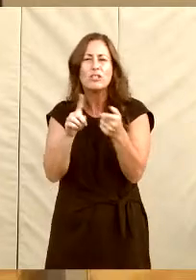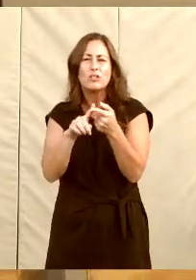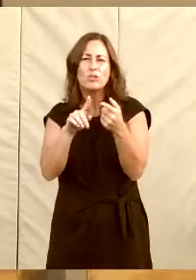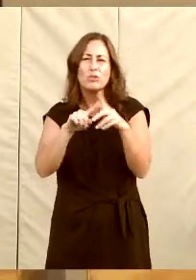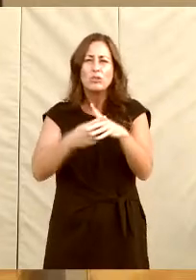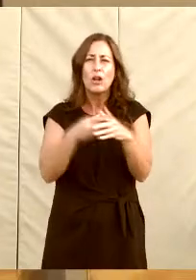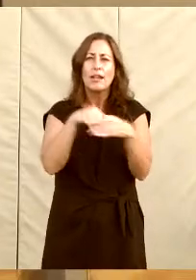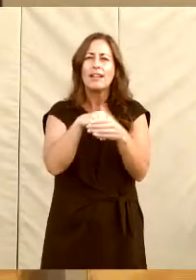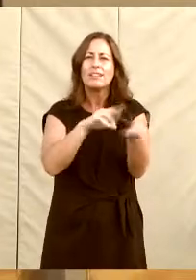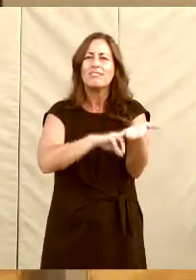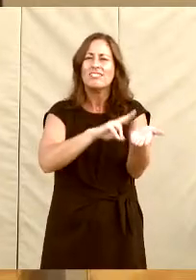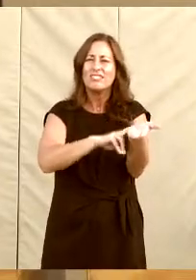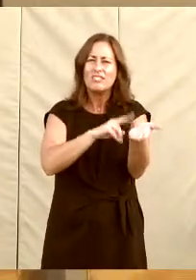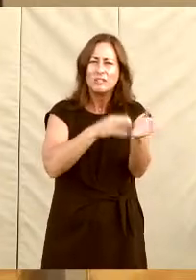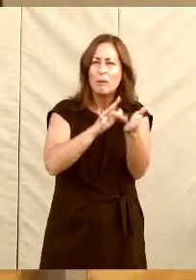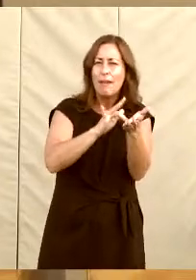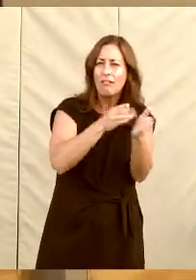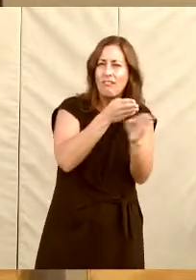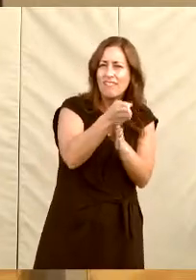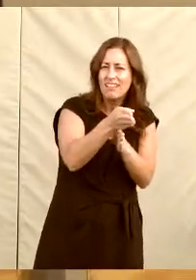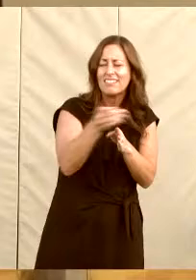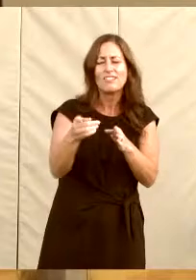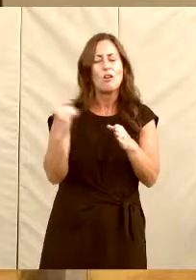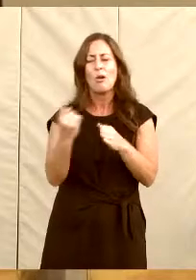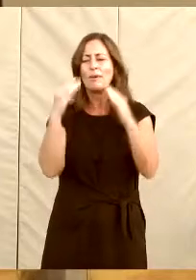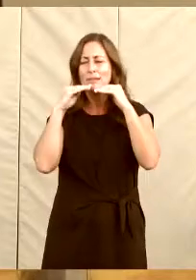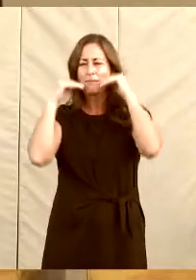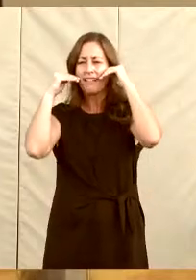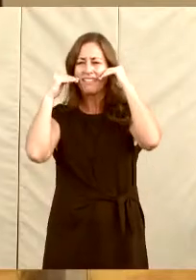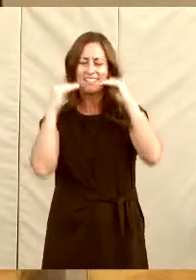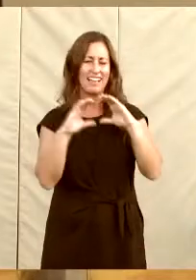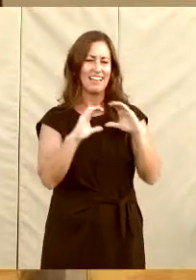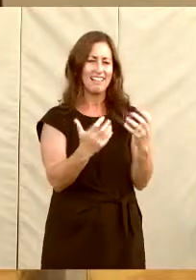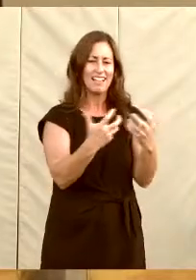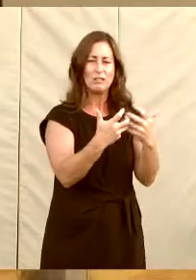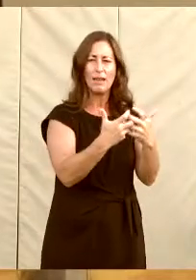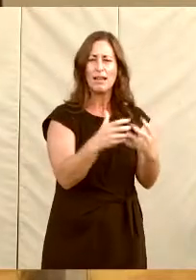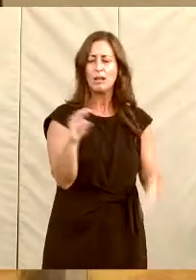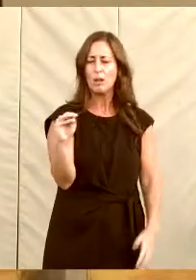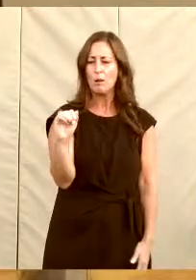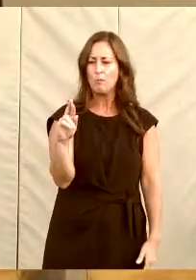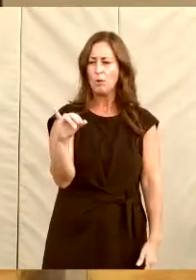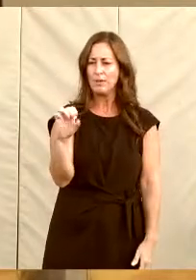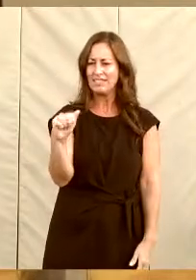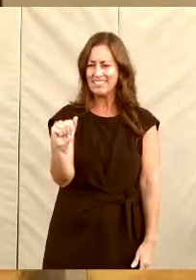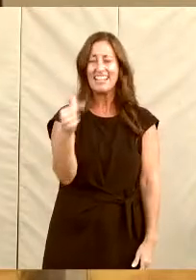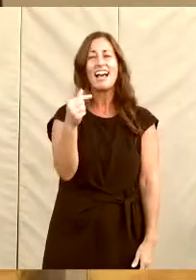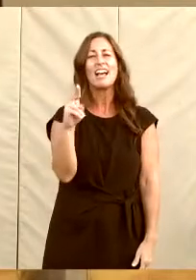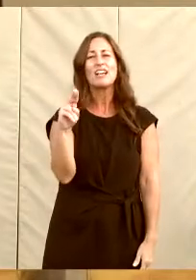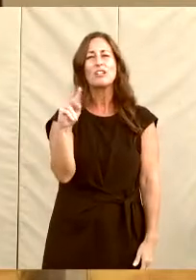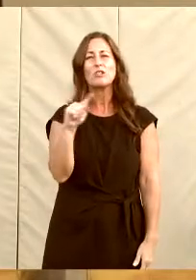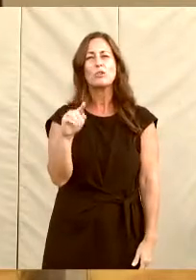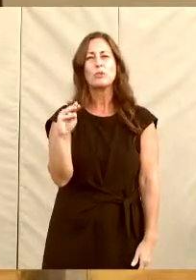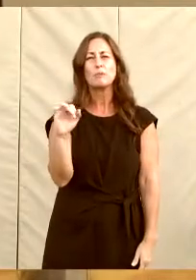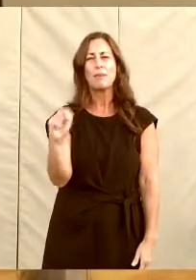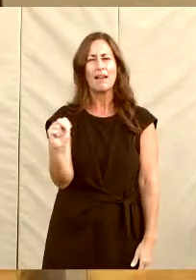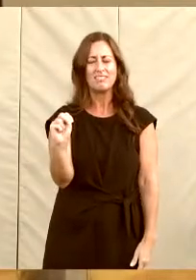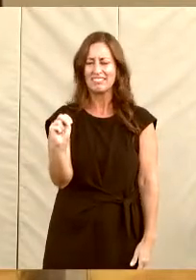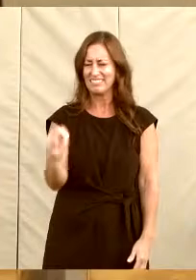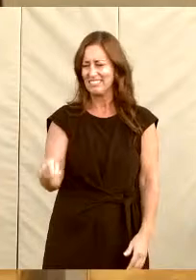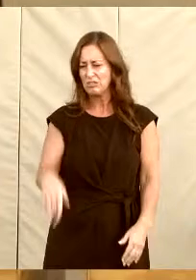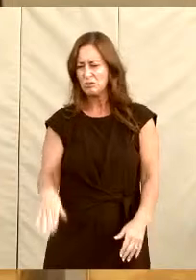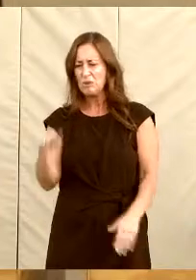on her face anytime you'd see her around. Our classmate Marissa Galman, who we created special memories with at Pickett